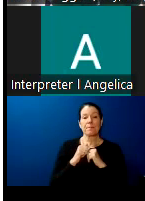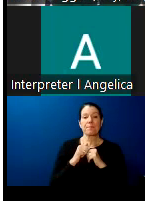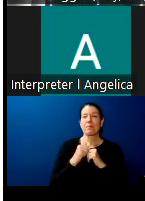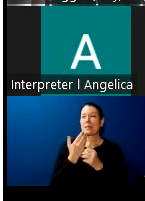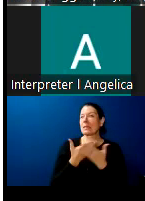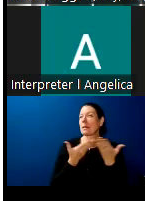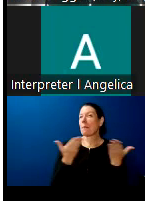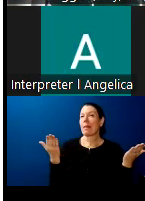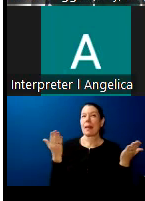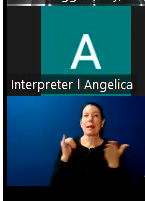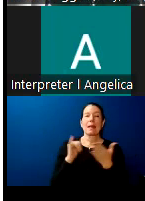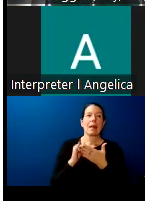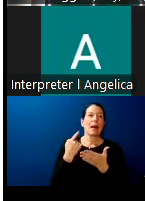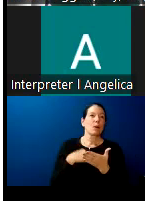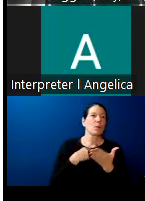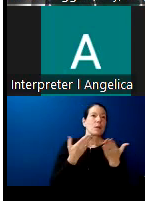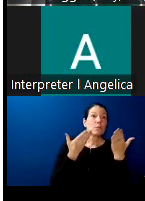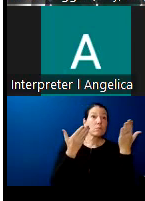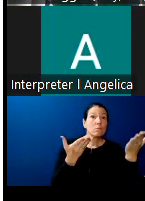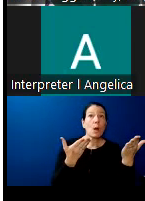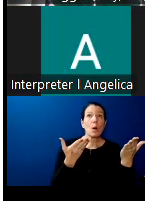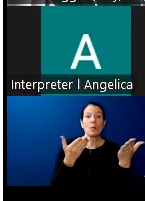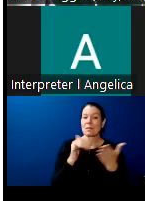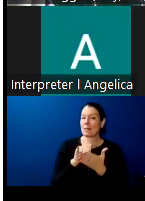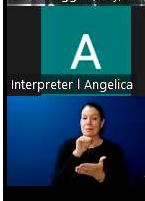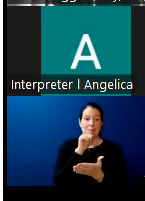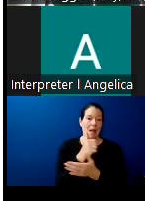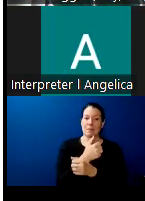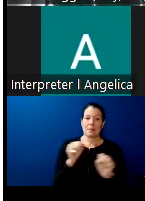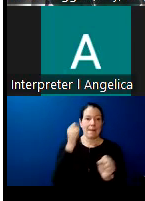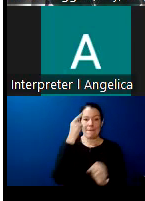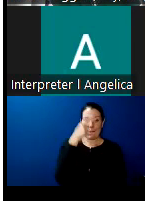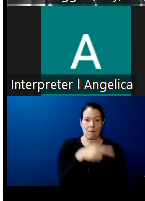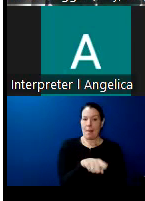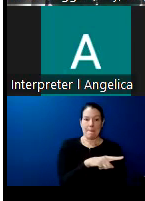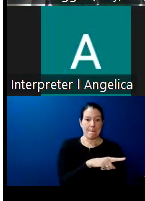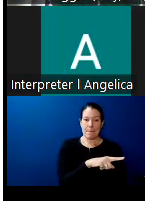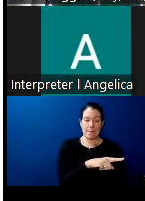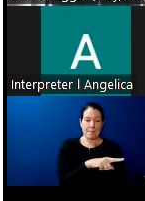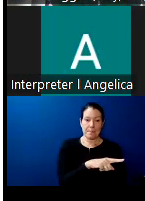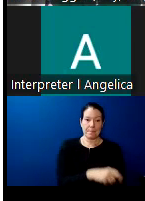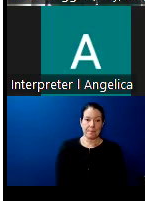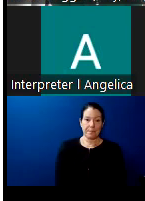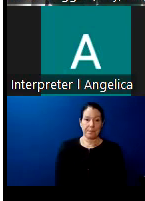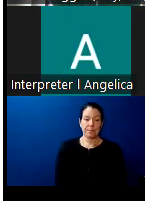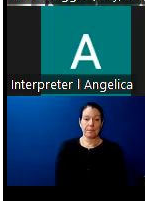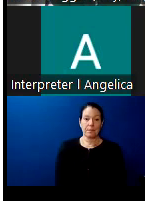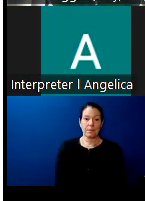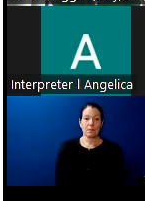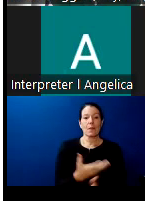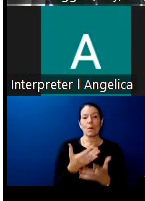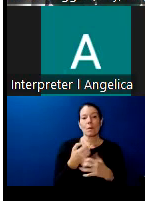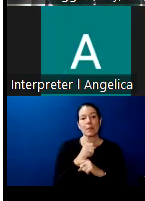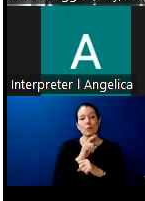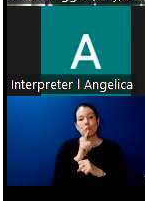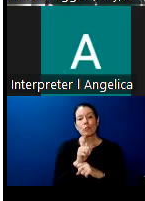something that maybe we're proposing that is not a safe option for this person? Here, we just want to make sure